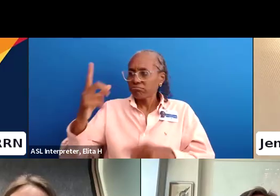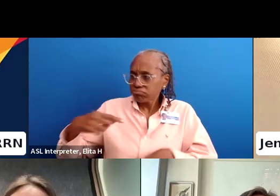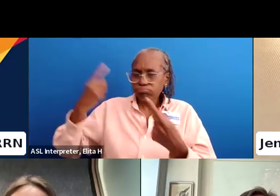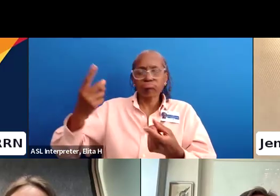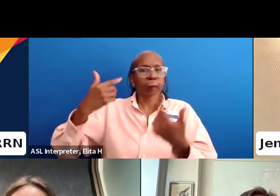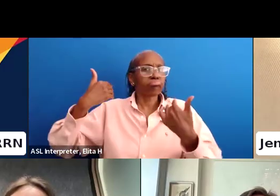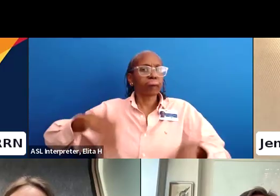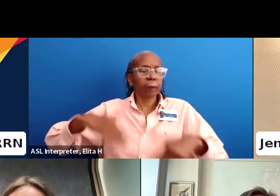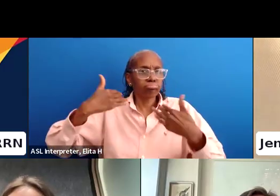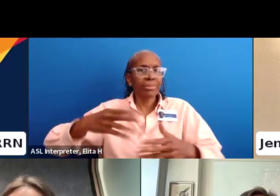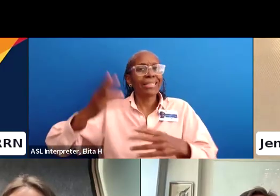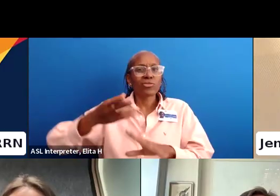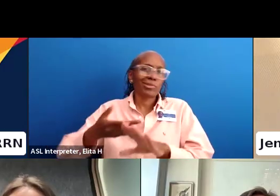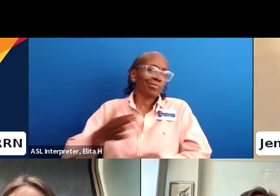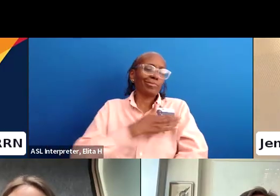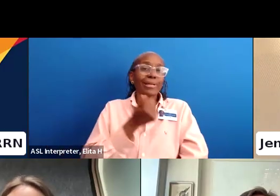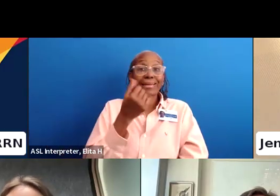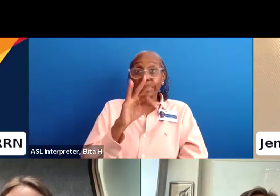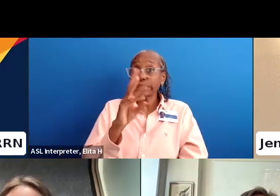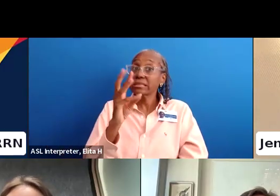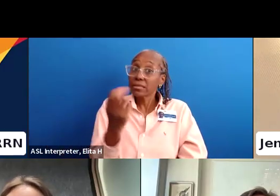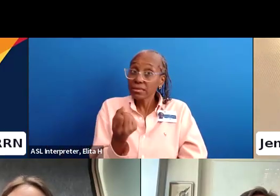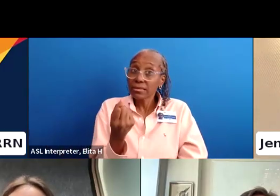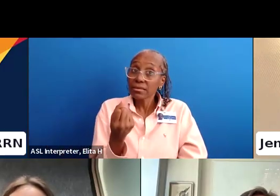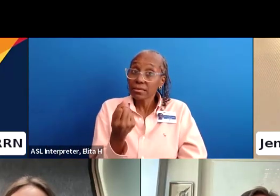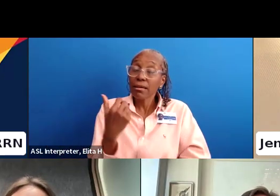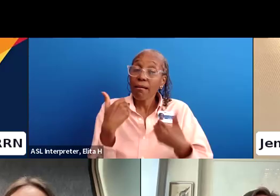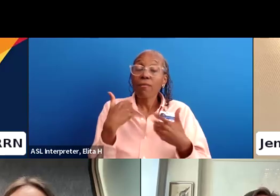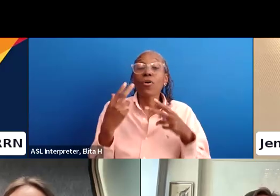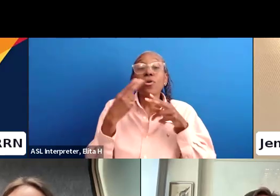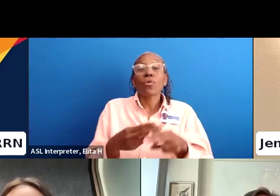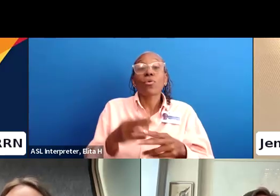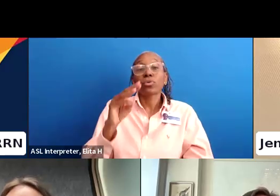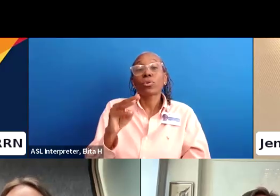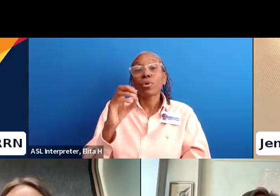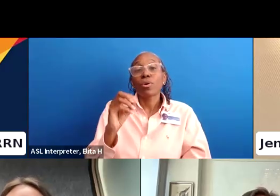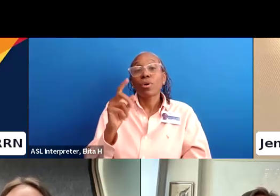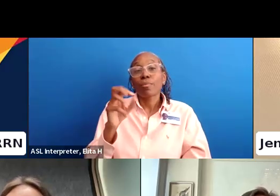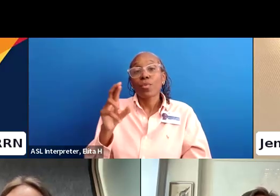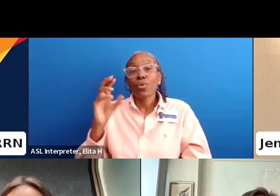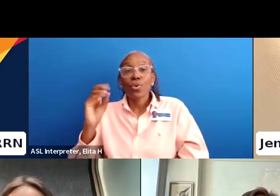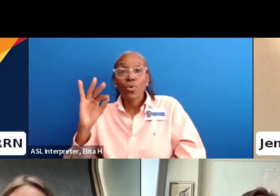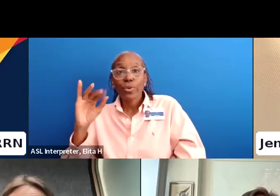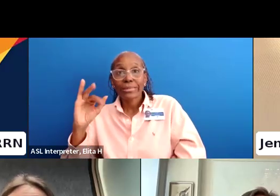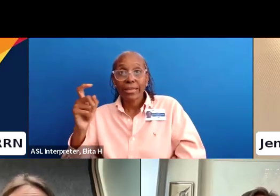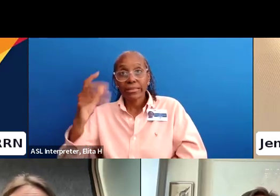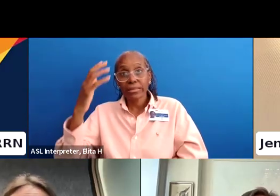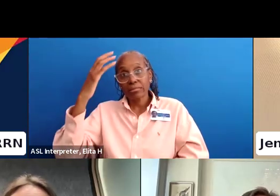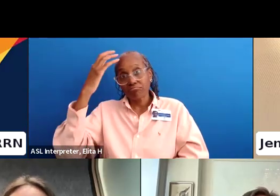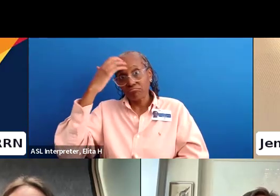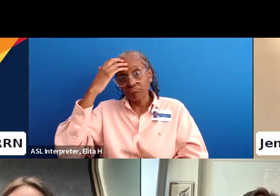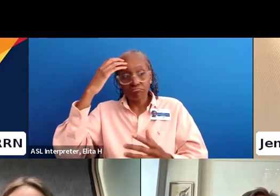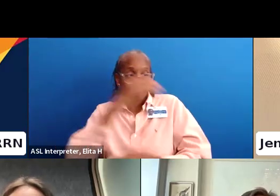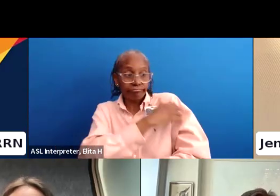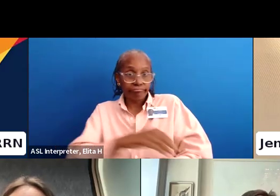academic history dating back to the 1960s with motor cortex decoding in monkeys. But it's really only within the last few